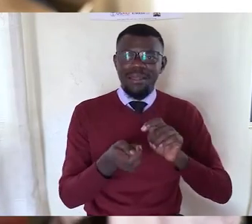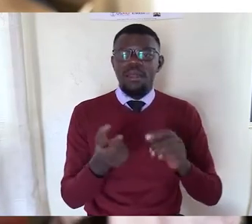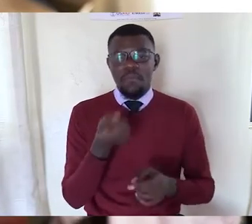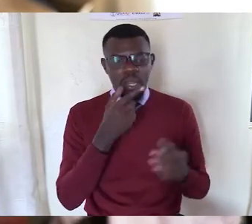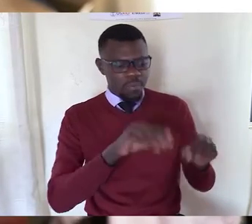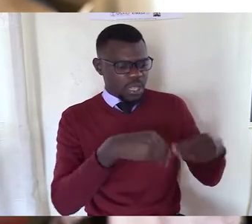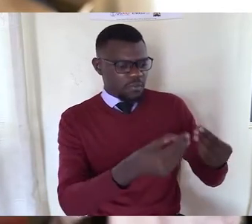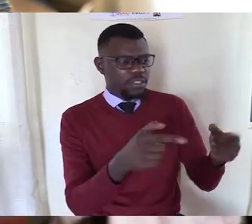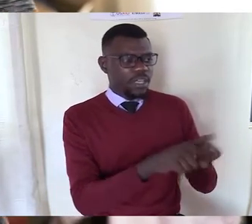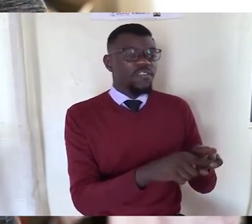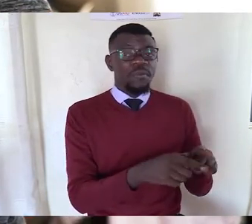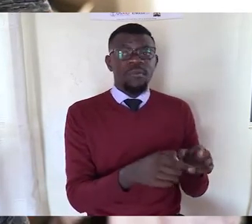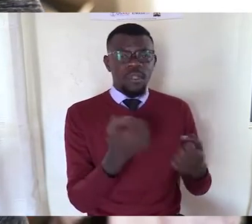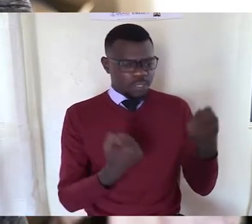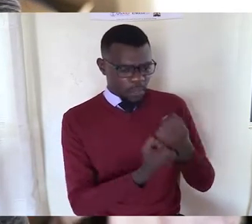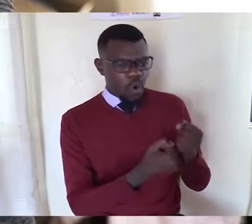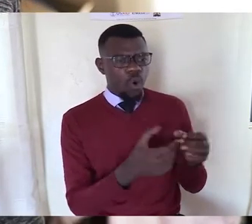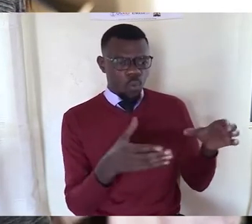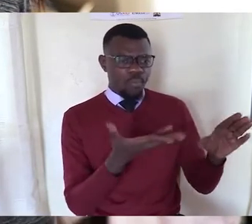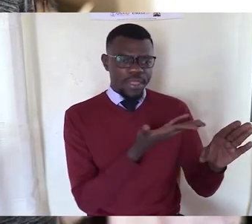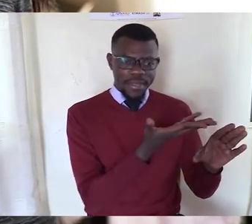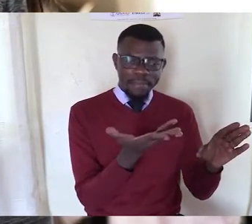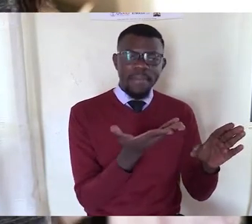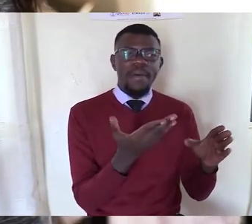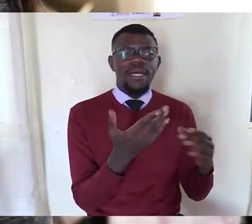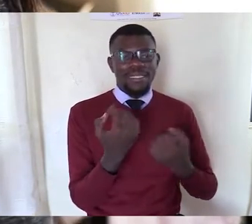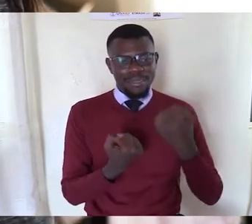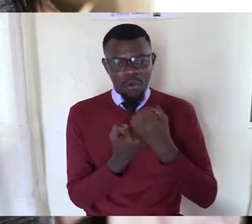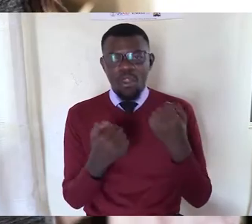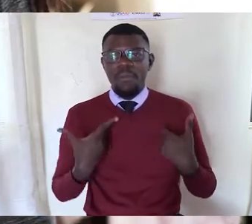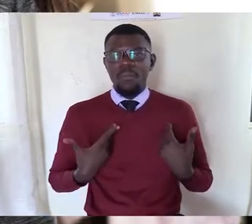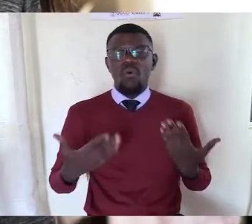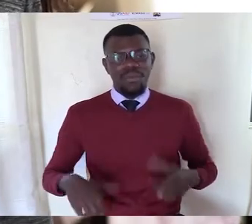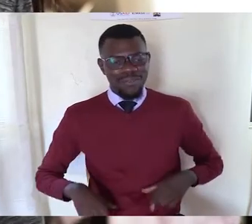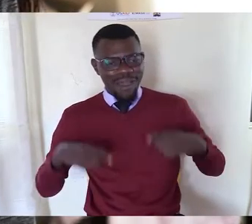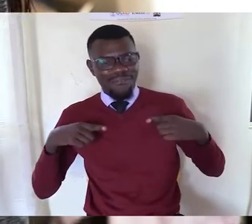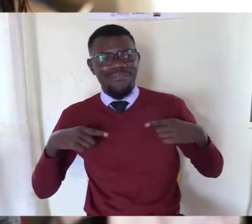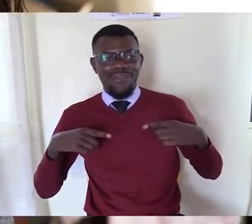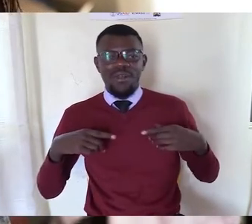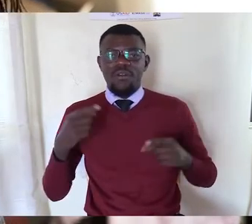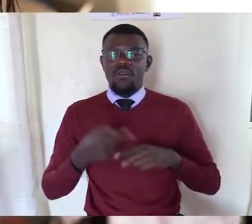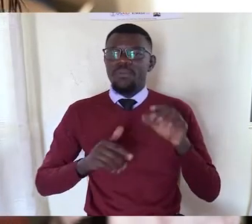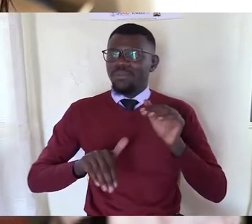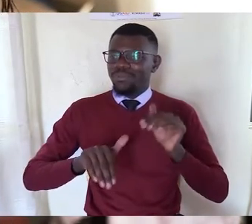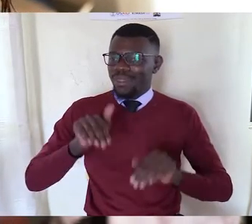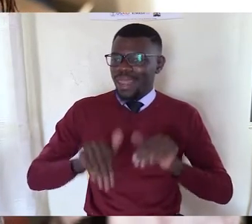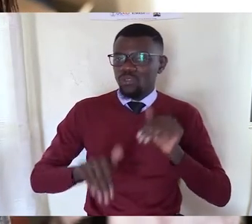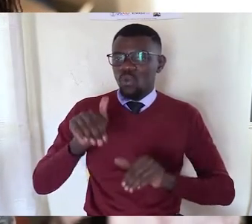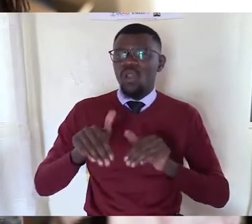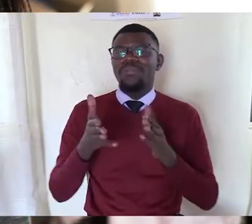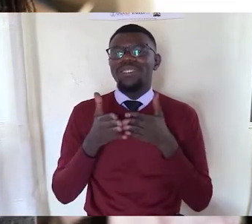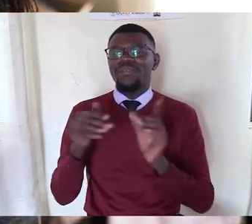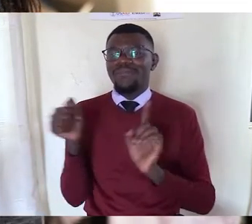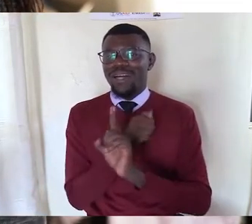give them, then you would have supported survivors of electoral sexual violence.